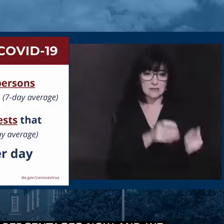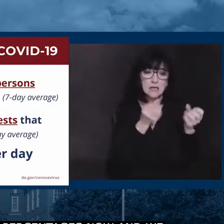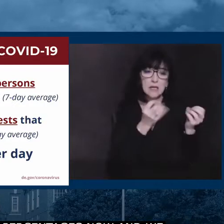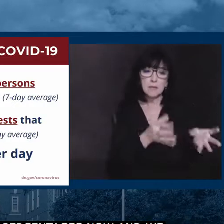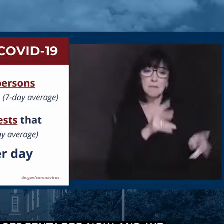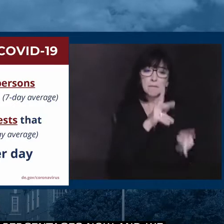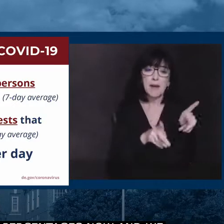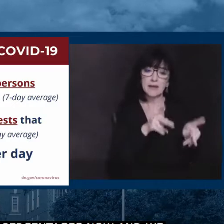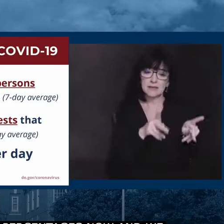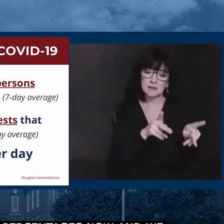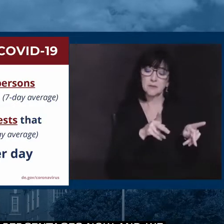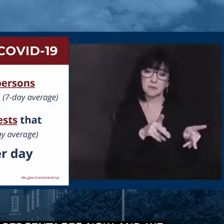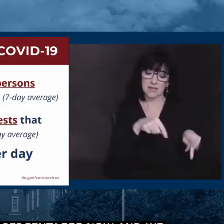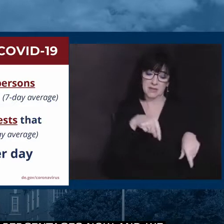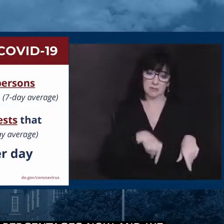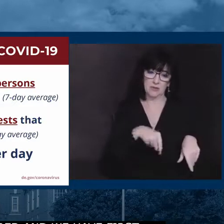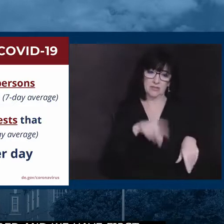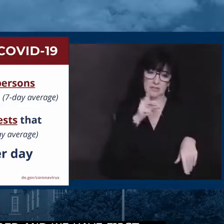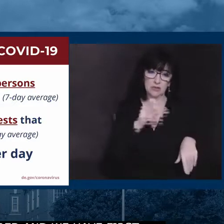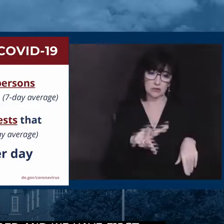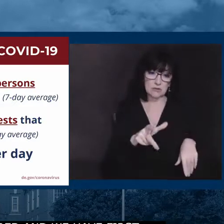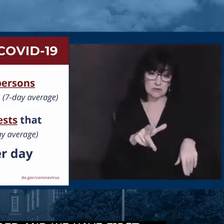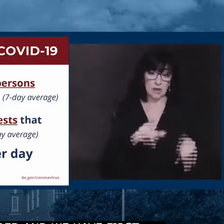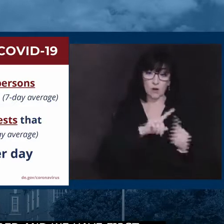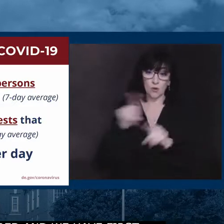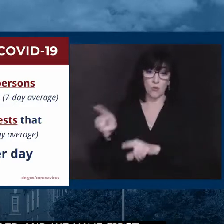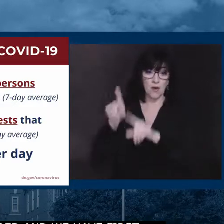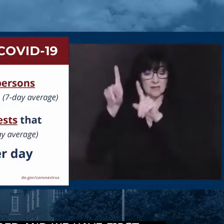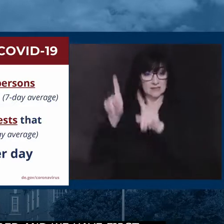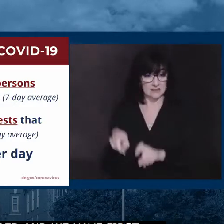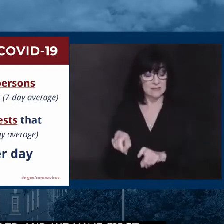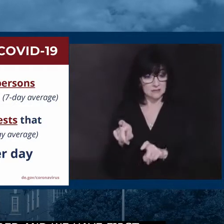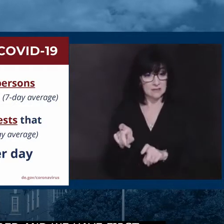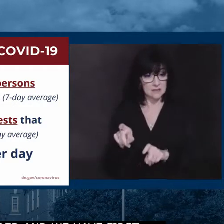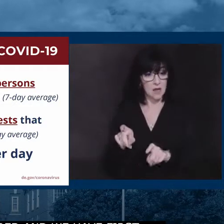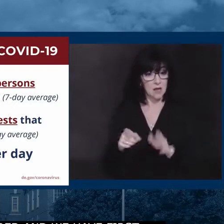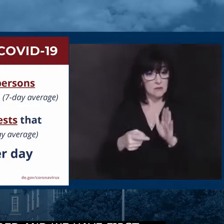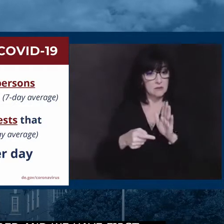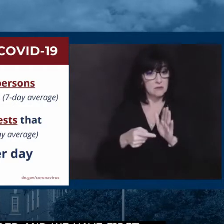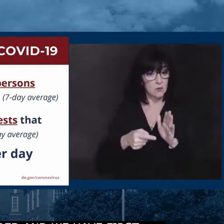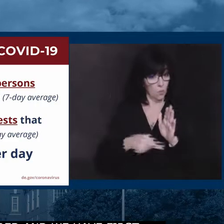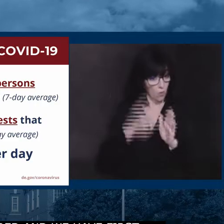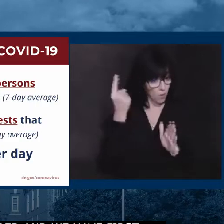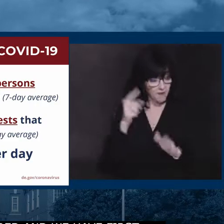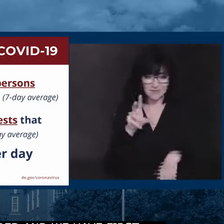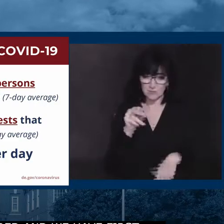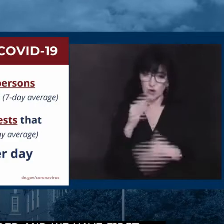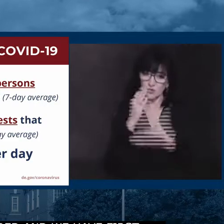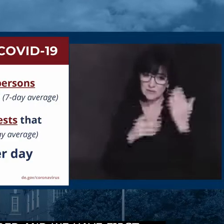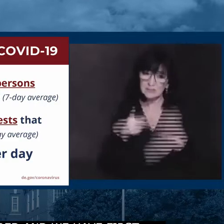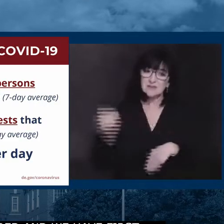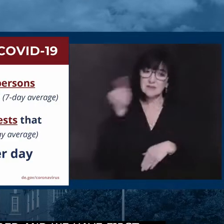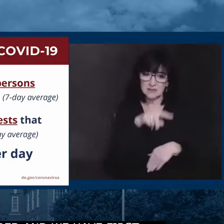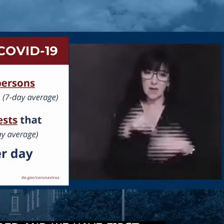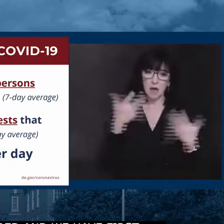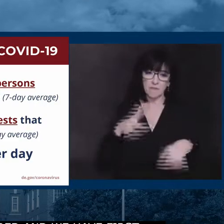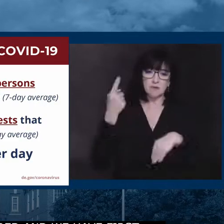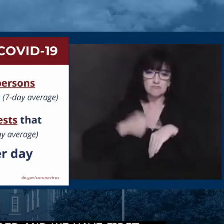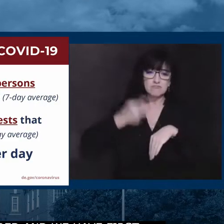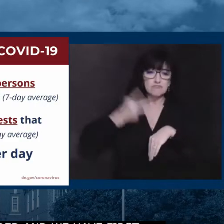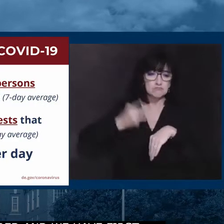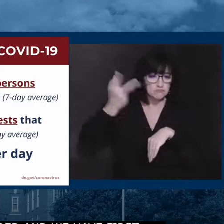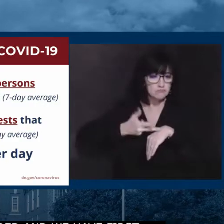been tested more than once, but they're only counted once here in this percentage, and we're up to 22,